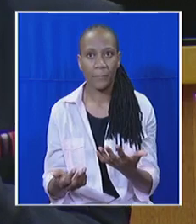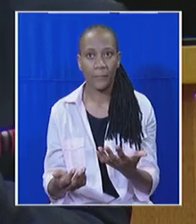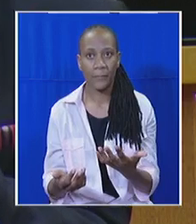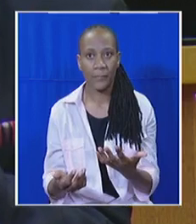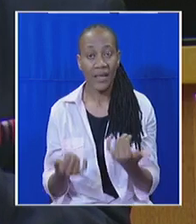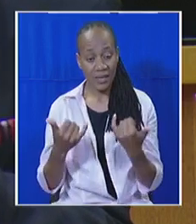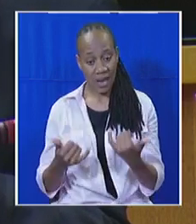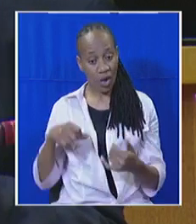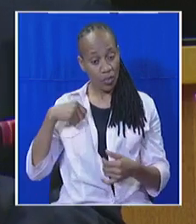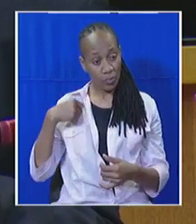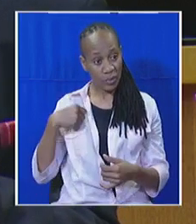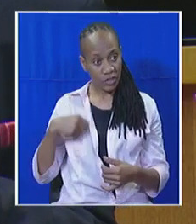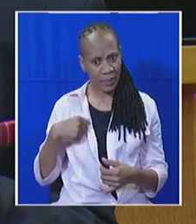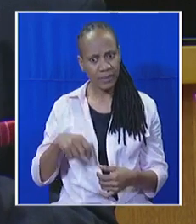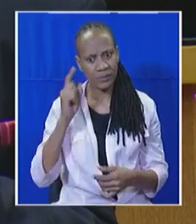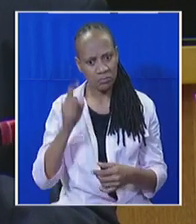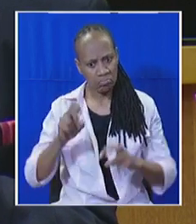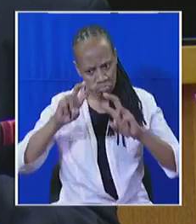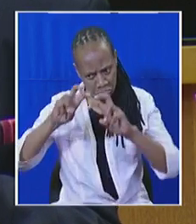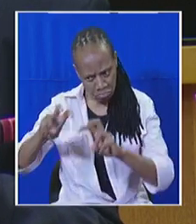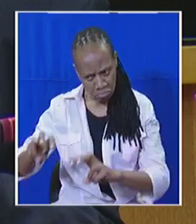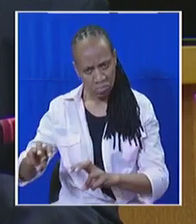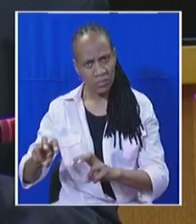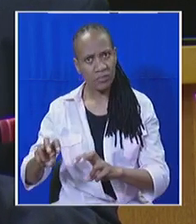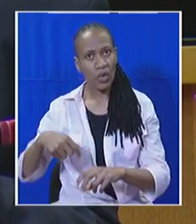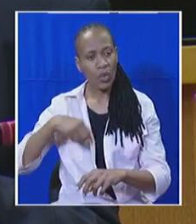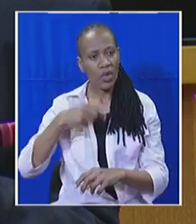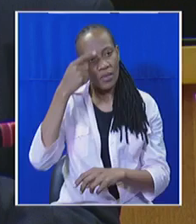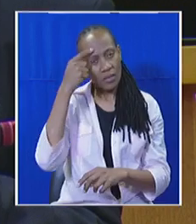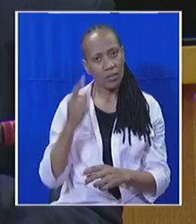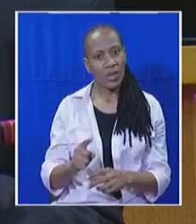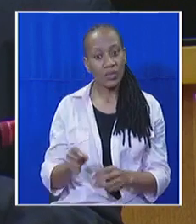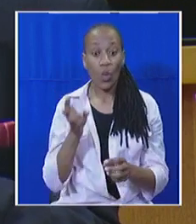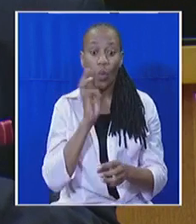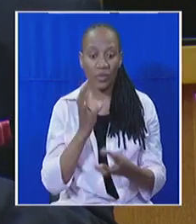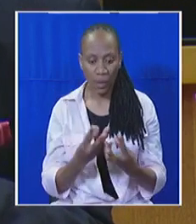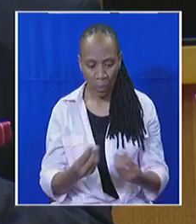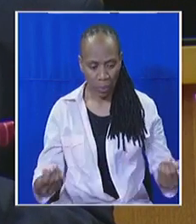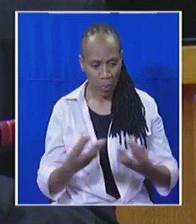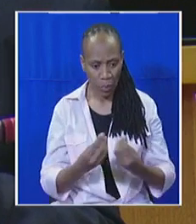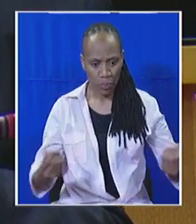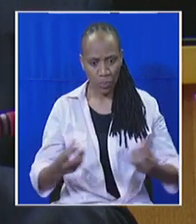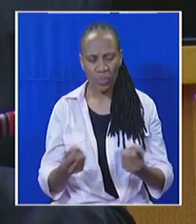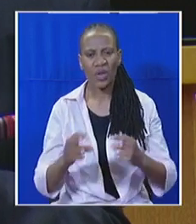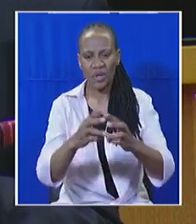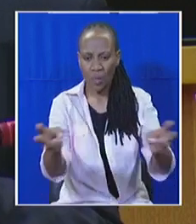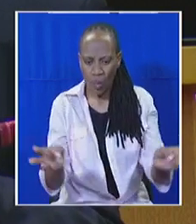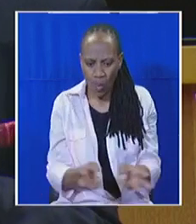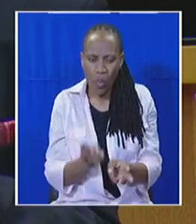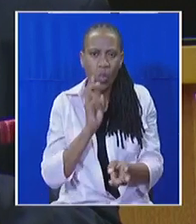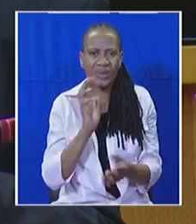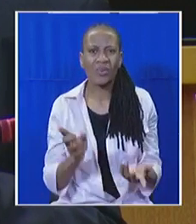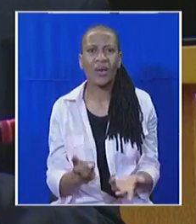municipality to the inquiries of the NFP was to assume that the low levels of the dams supplying the municipality with water was to blame for the lack of